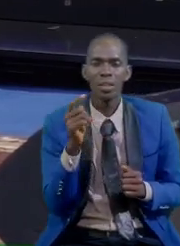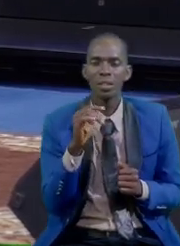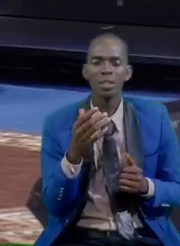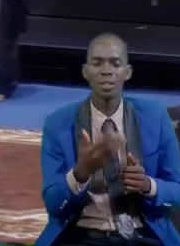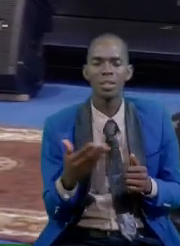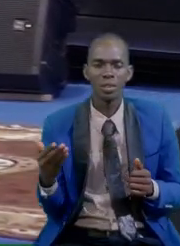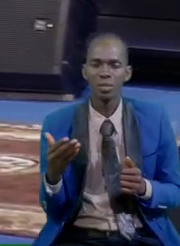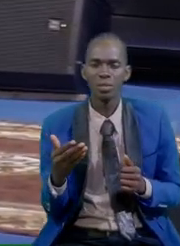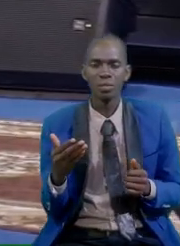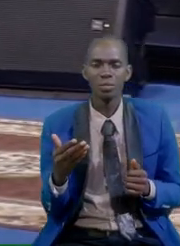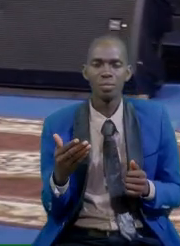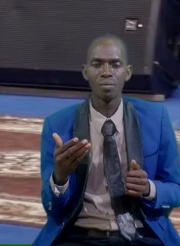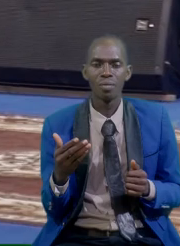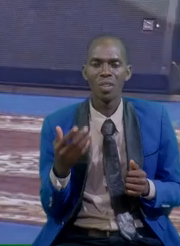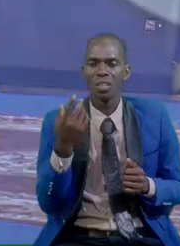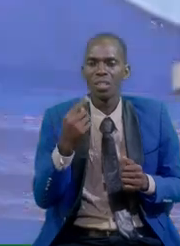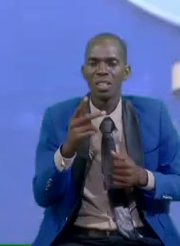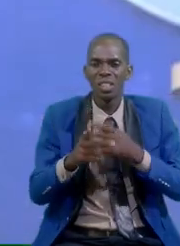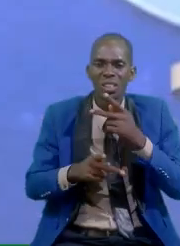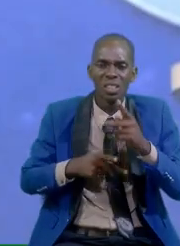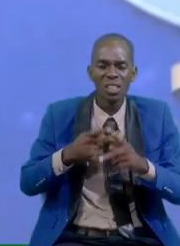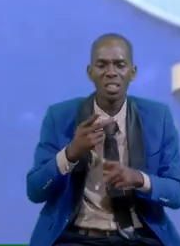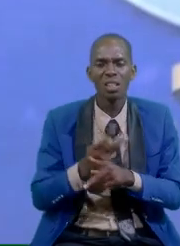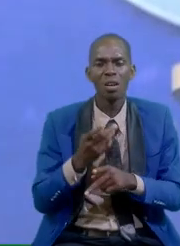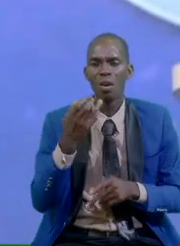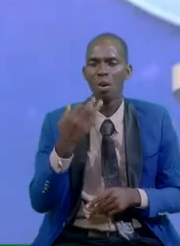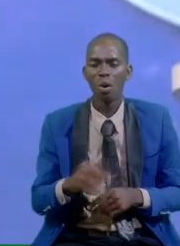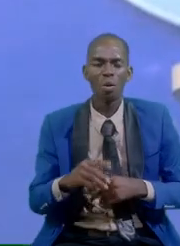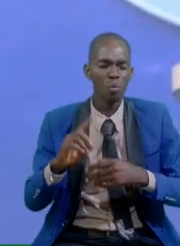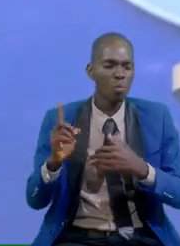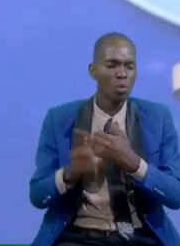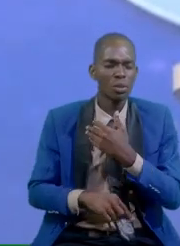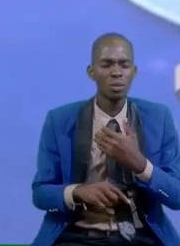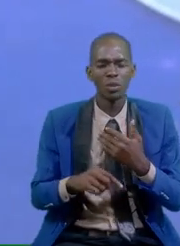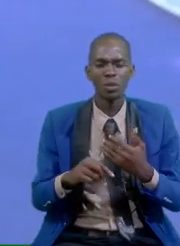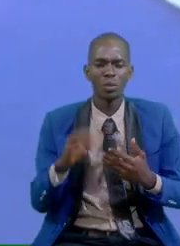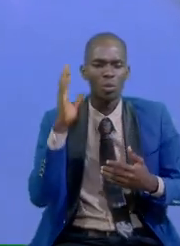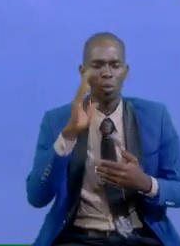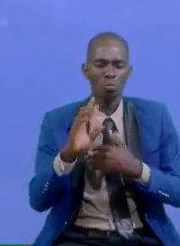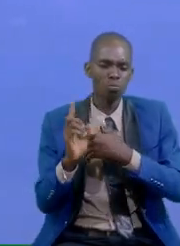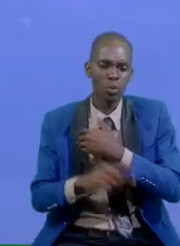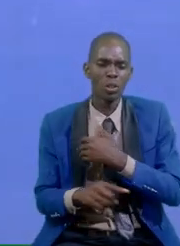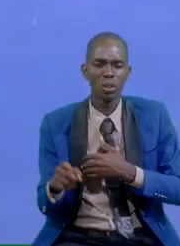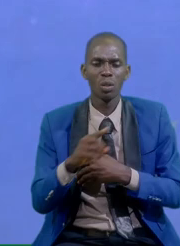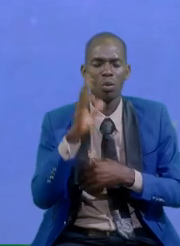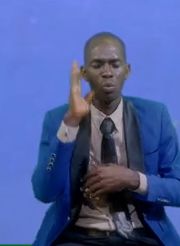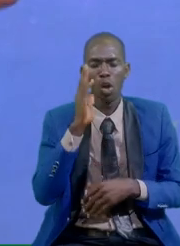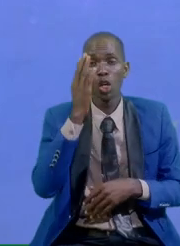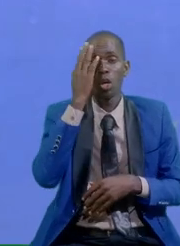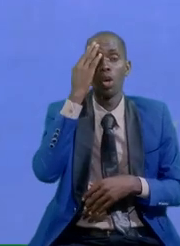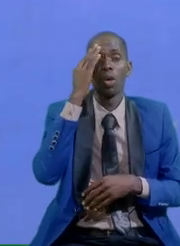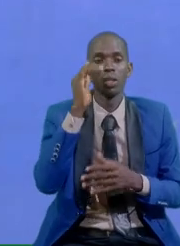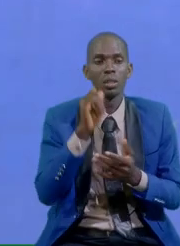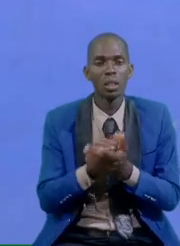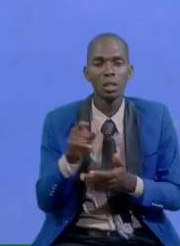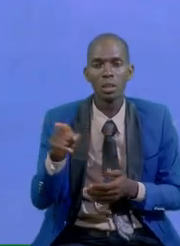hearts, the kind of, punishment, will punish them. They will realize that they never